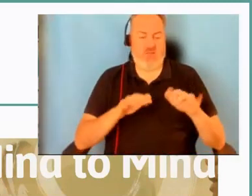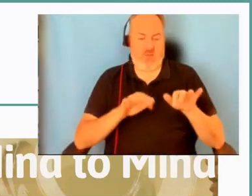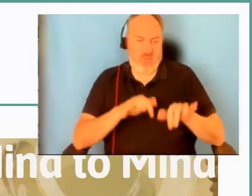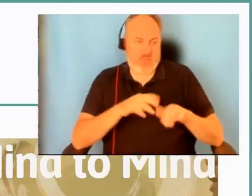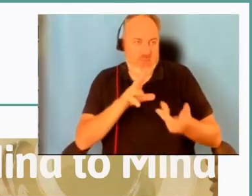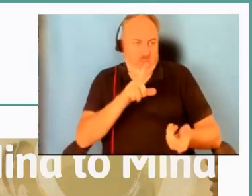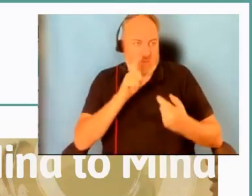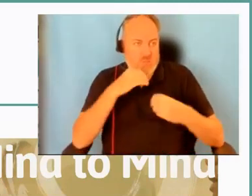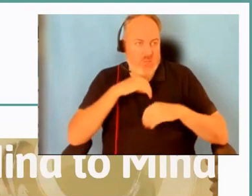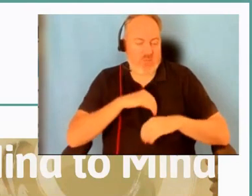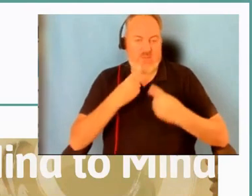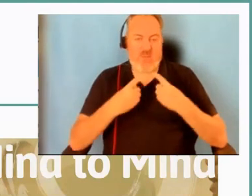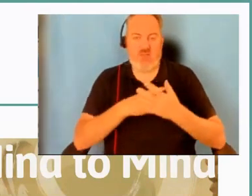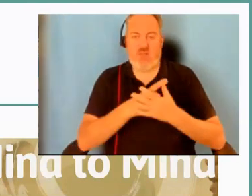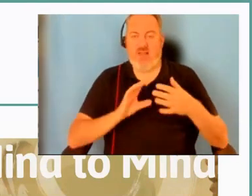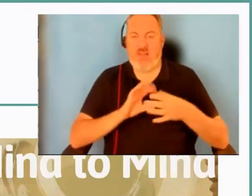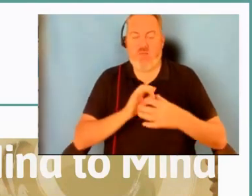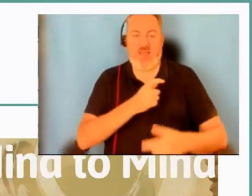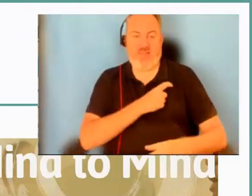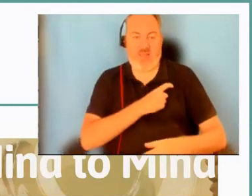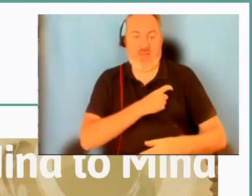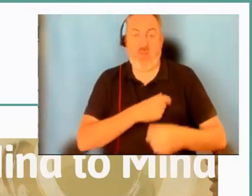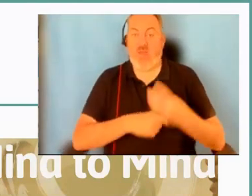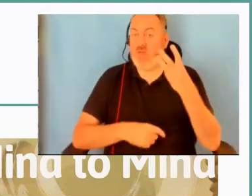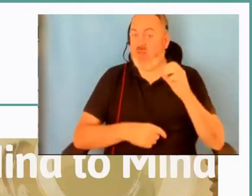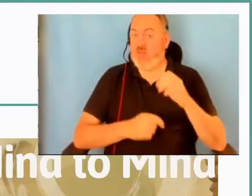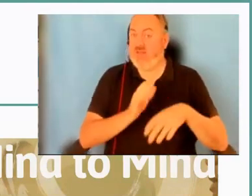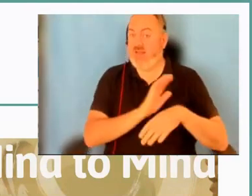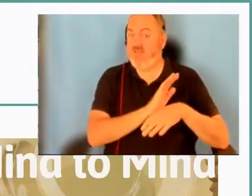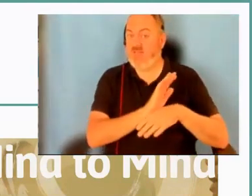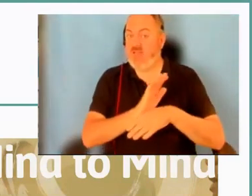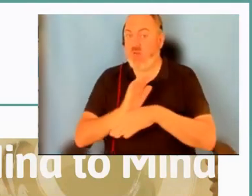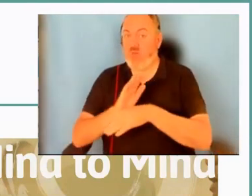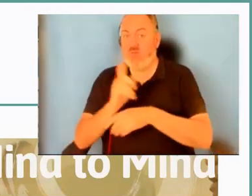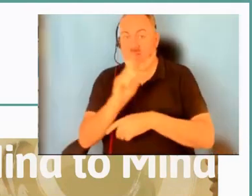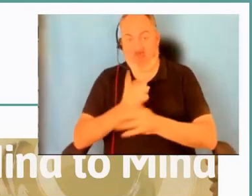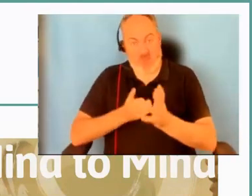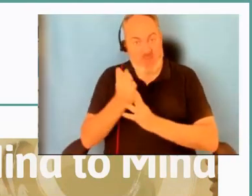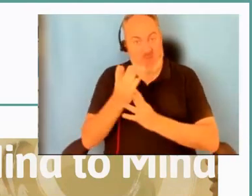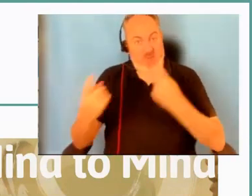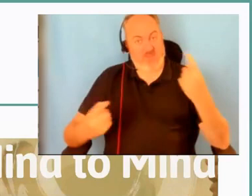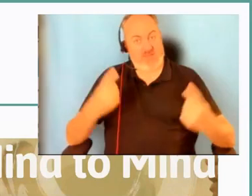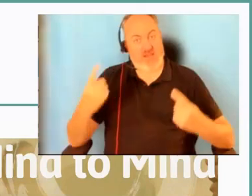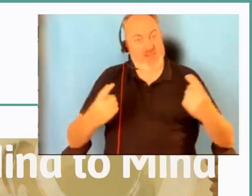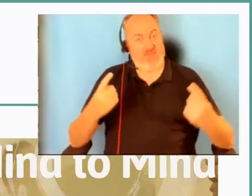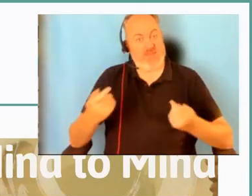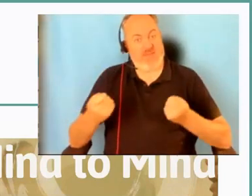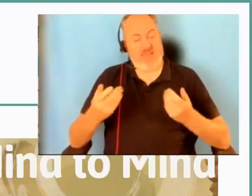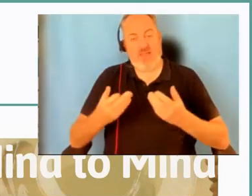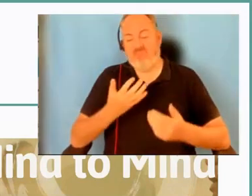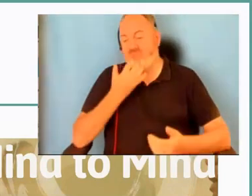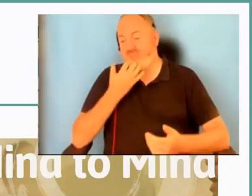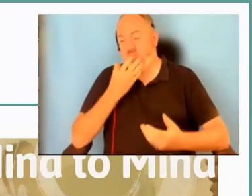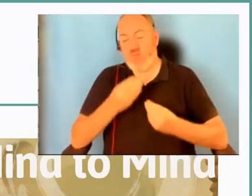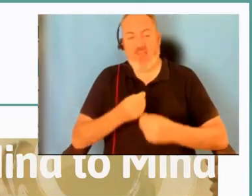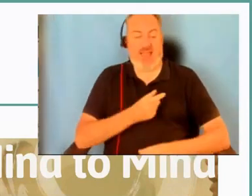and support. And there are also over 30 videos from people that have lived experience of dealing with one of these issues, and they